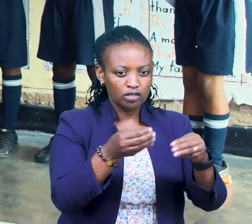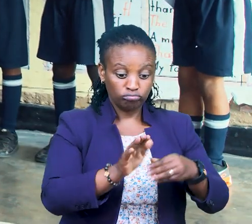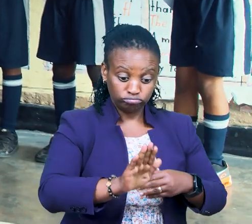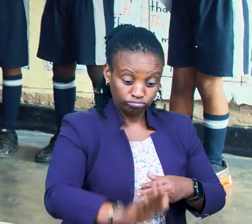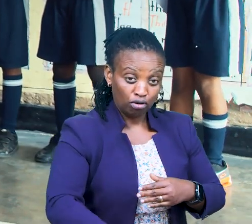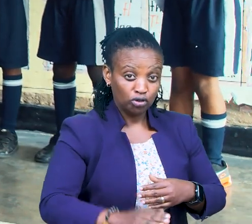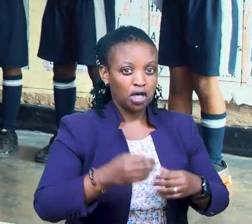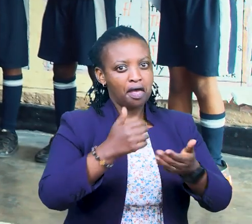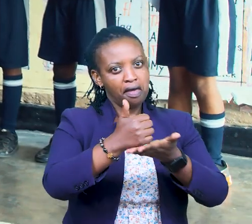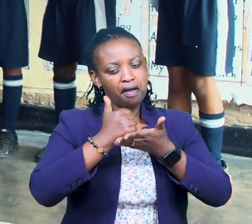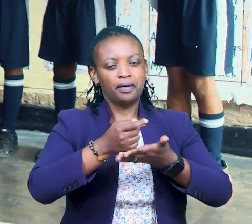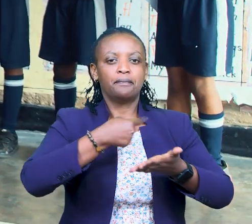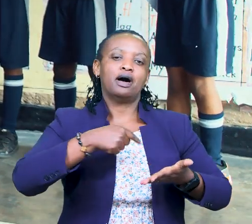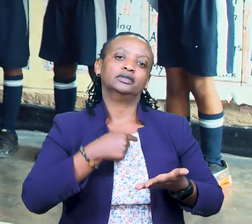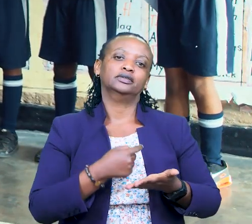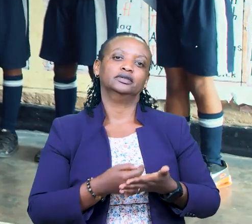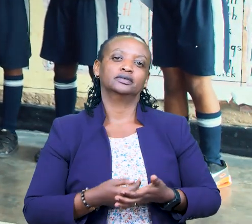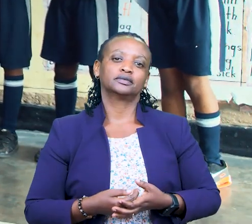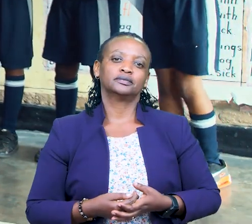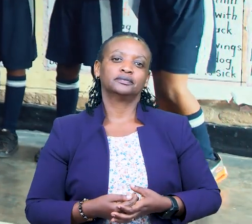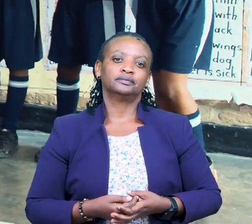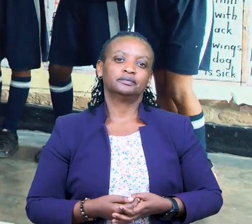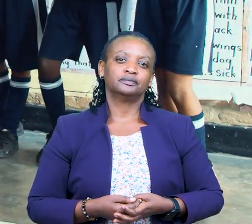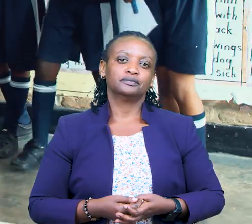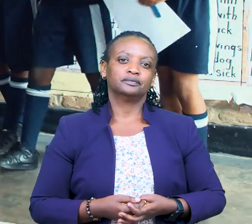Please step forward, you help us.